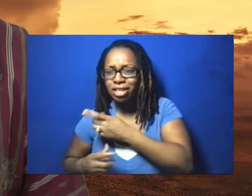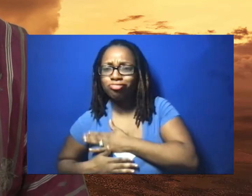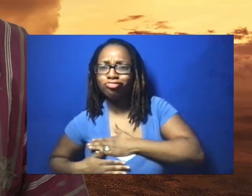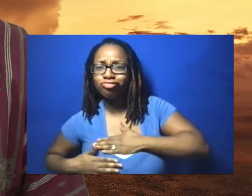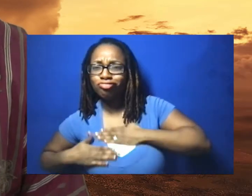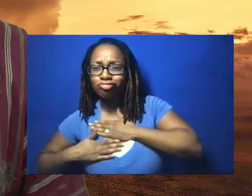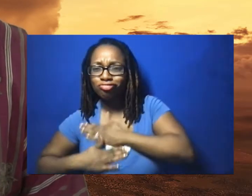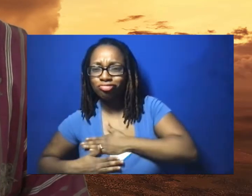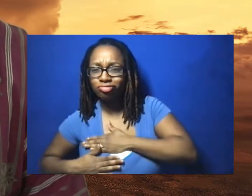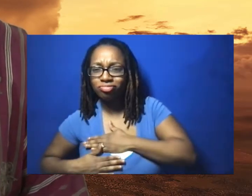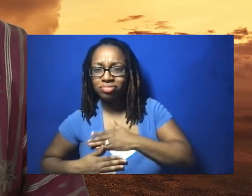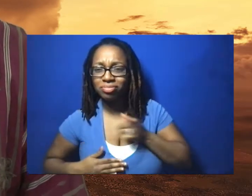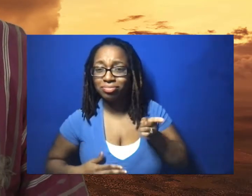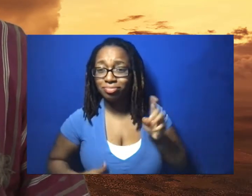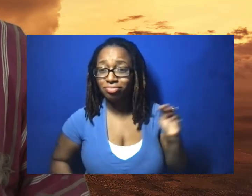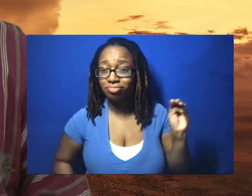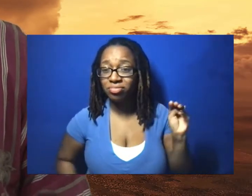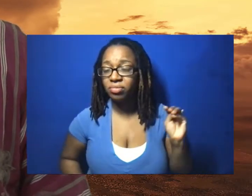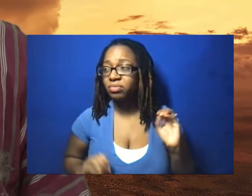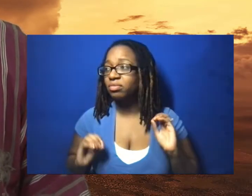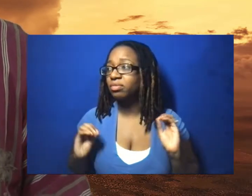none to Mufunga.